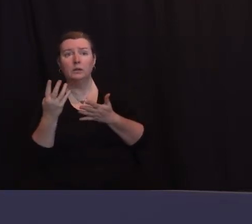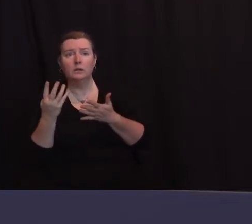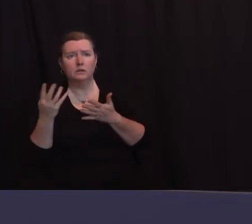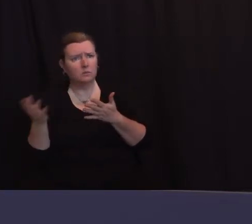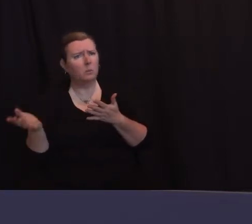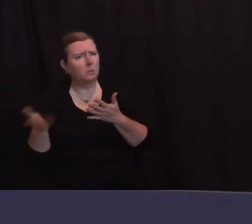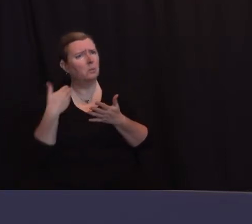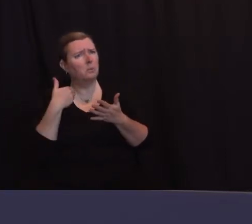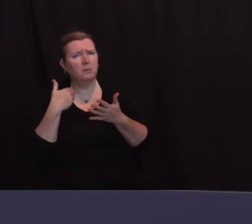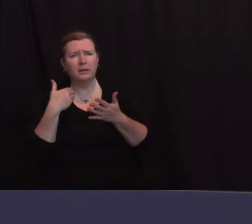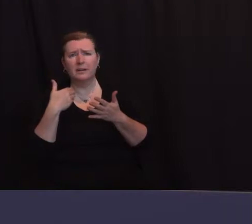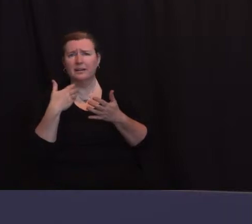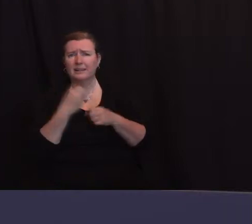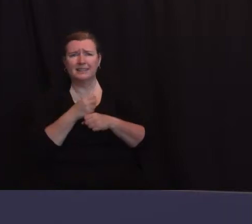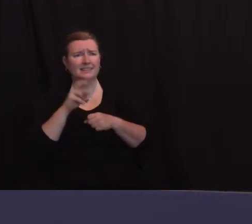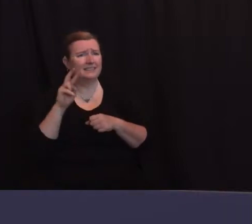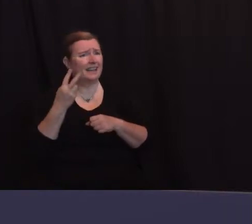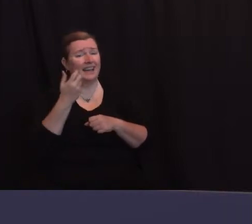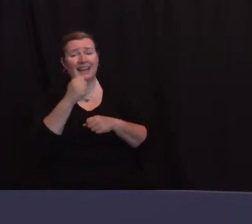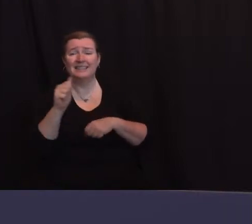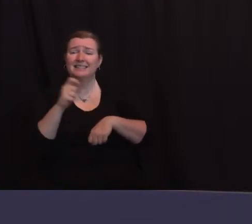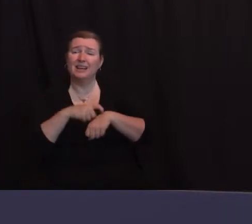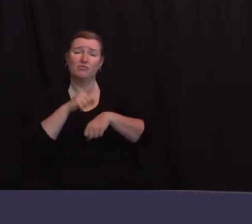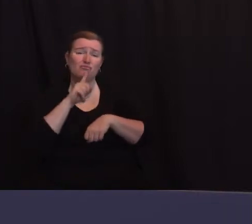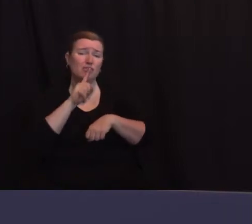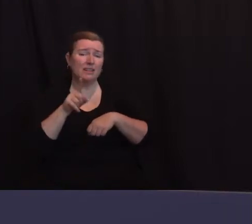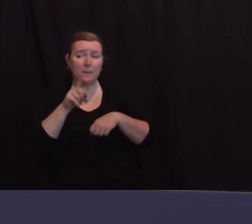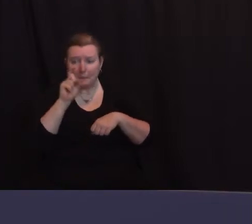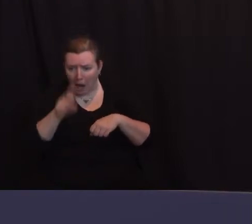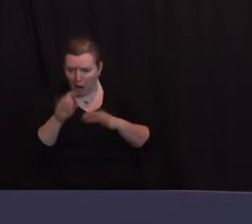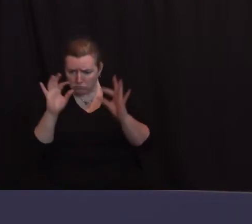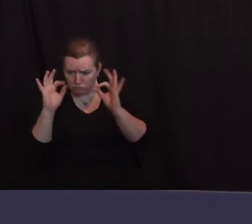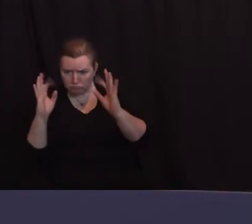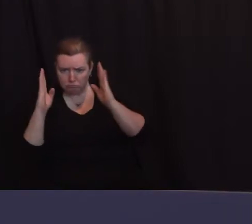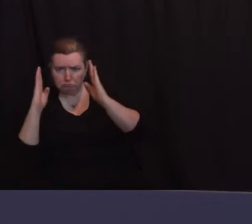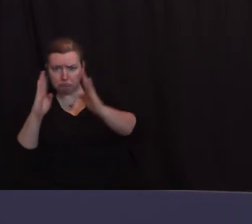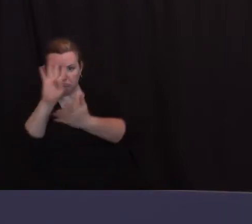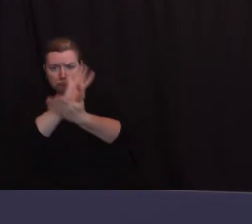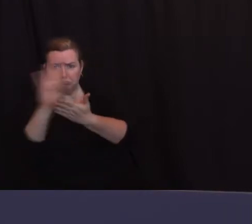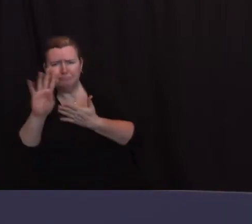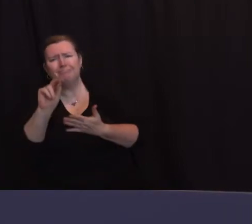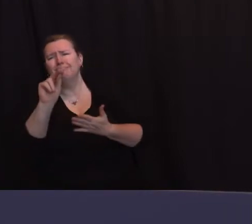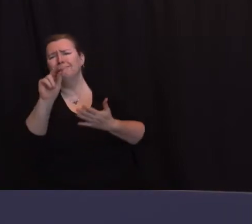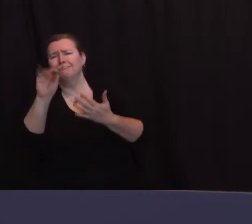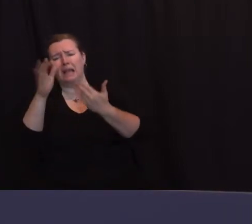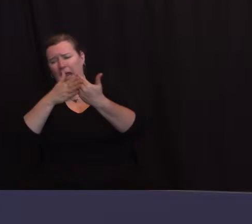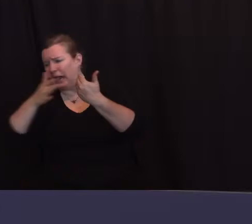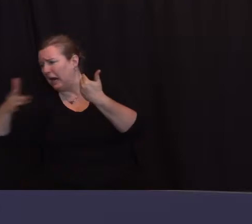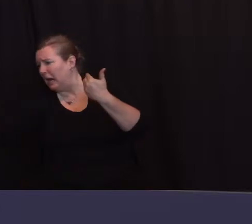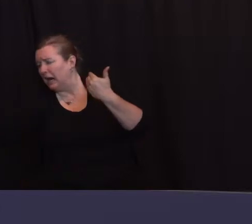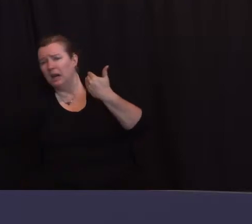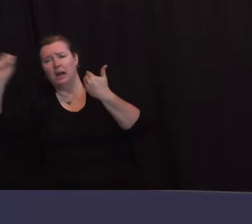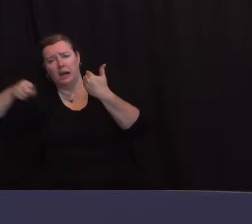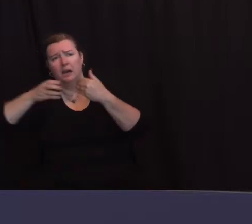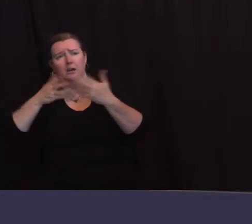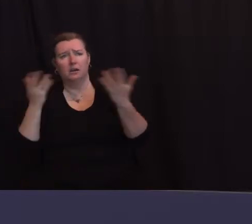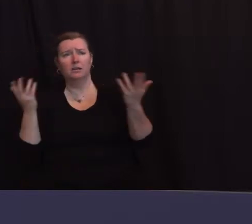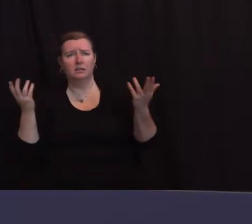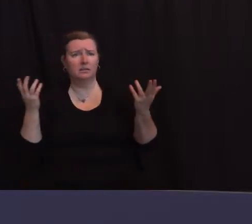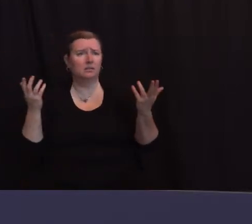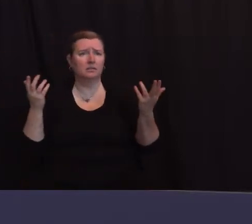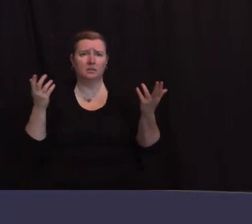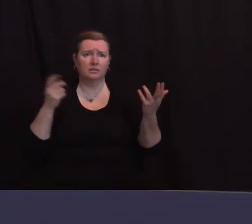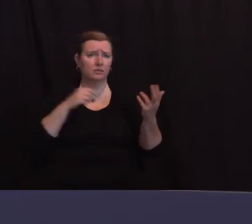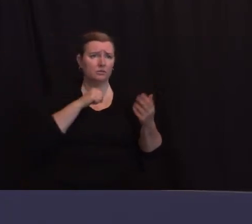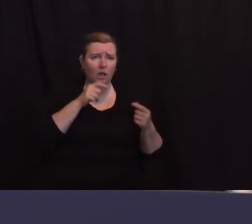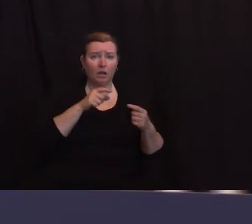at any current point of dispensing. It doesn't, you do not have to go back to your original place where you got your first dose.